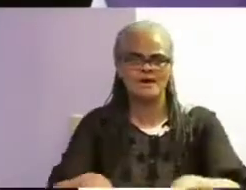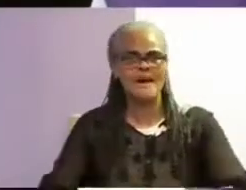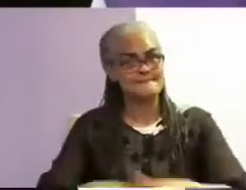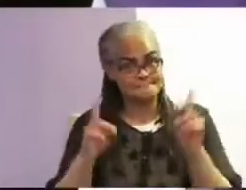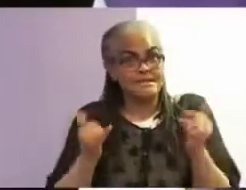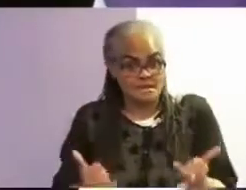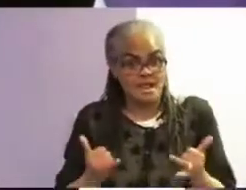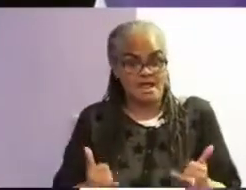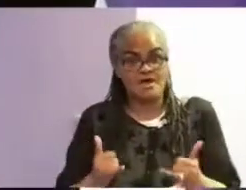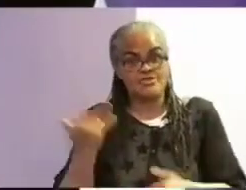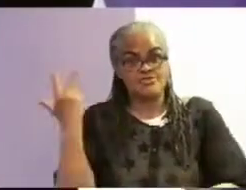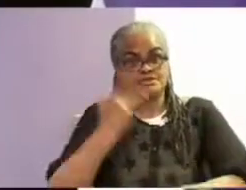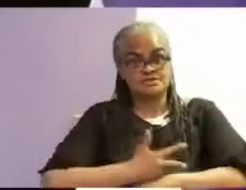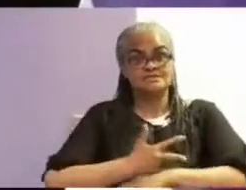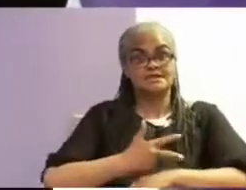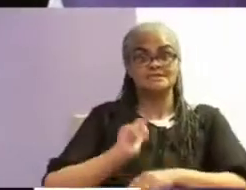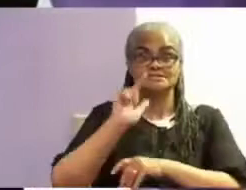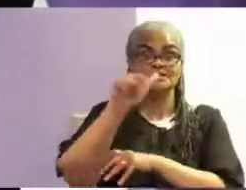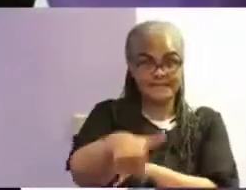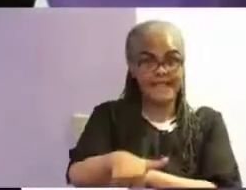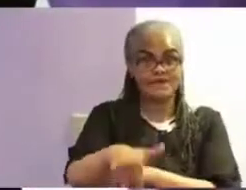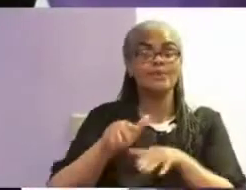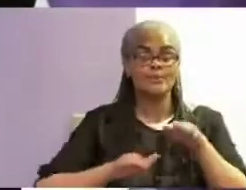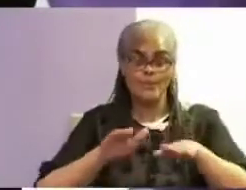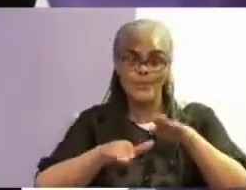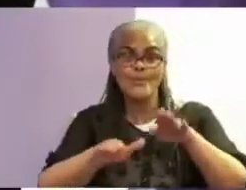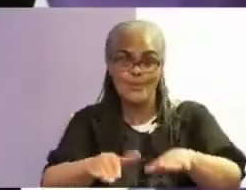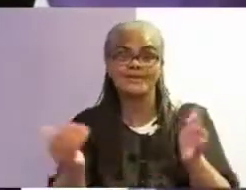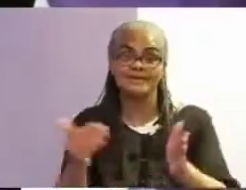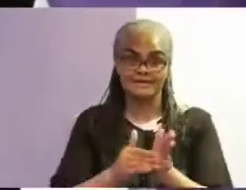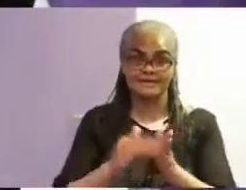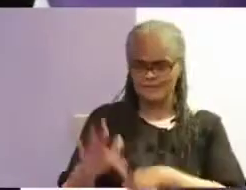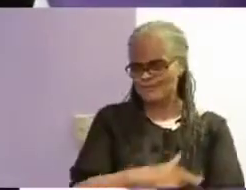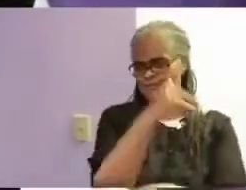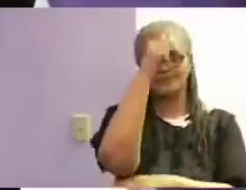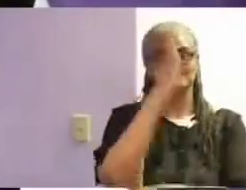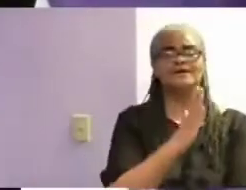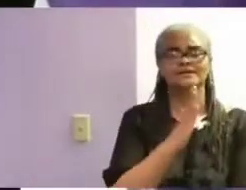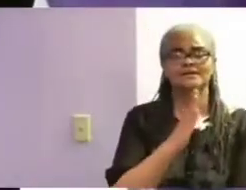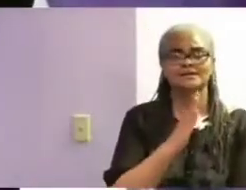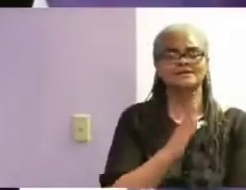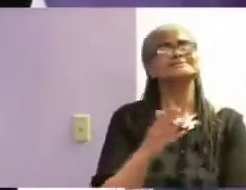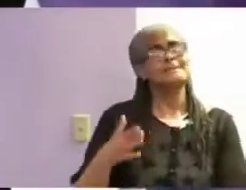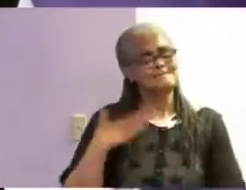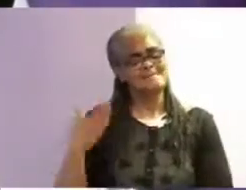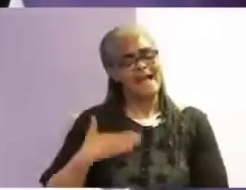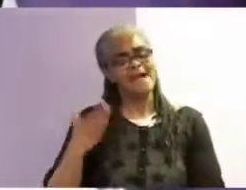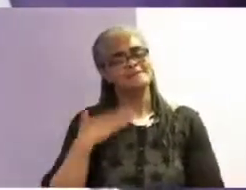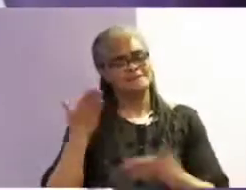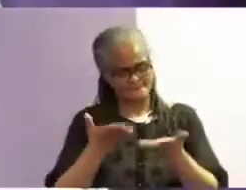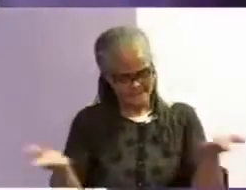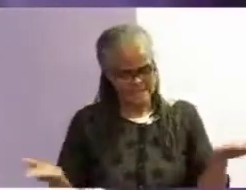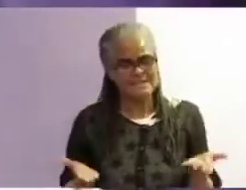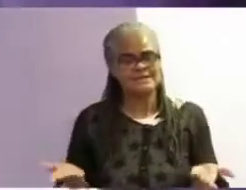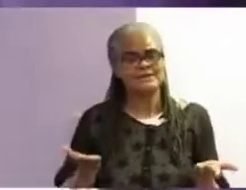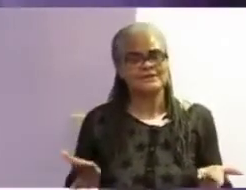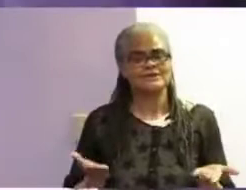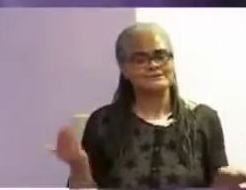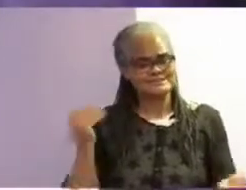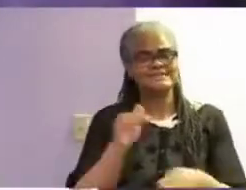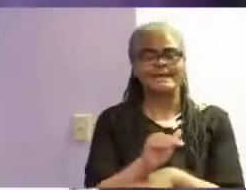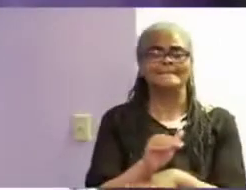now. Glory to God. So I'm so glad to be here tonight.